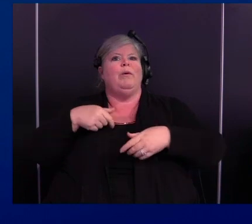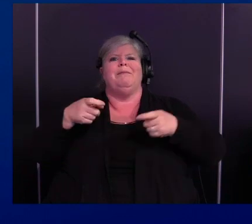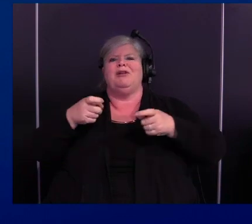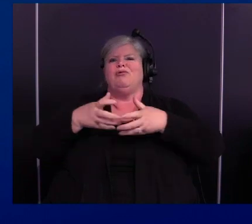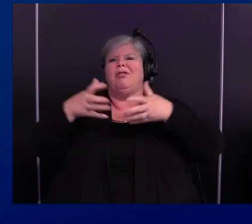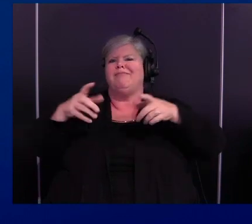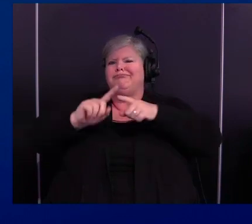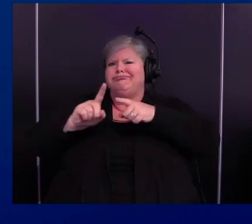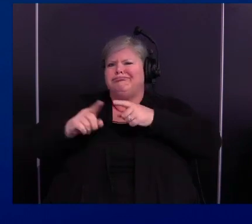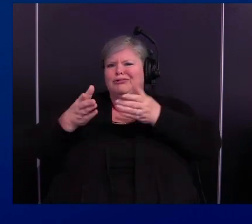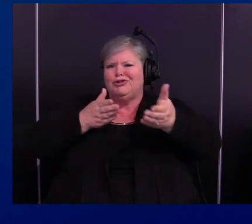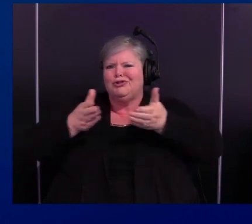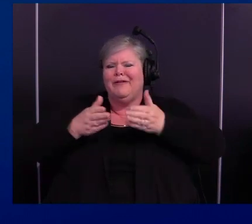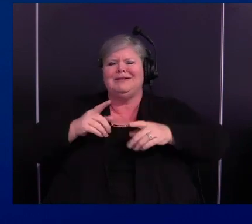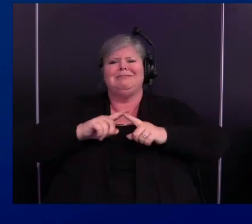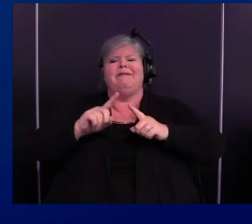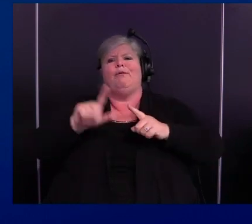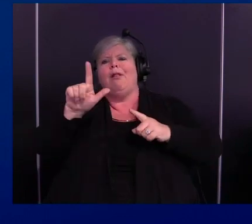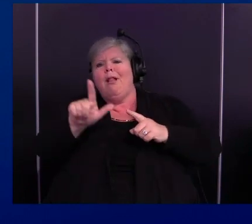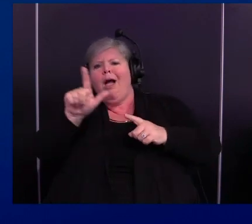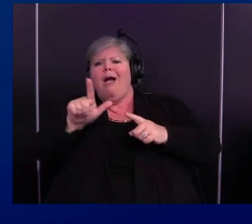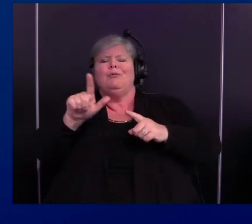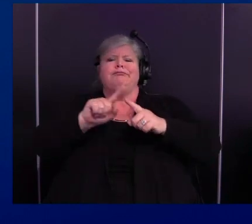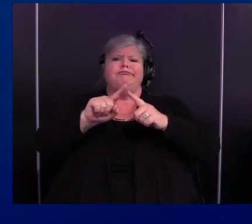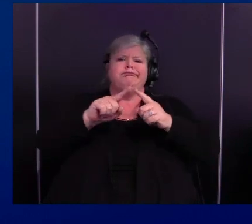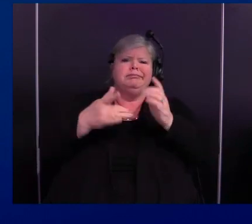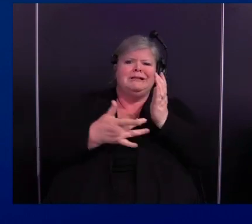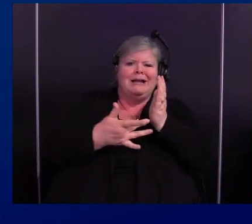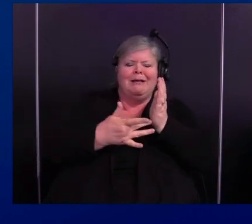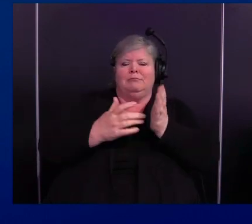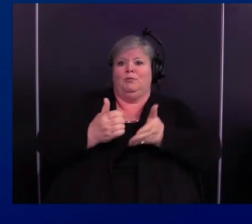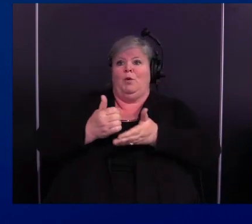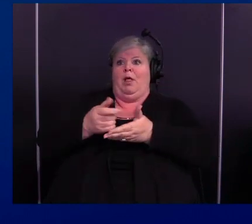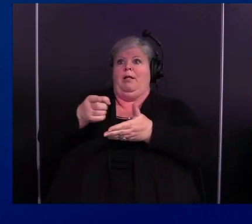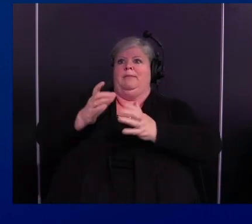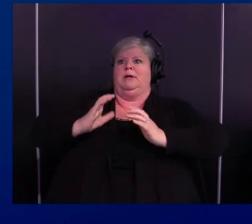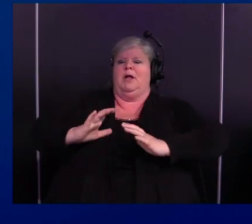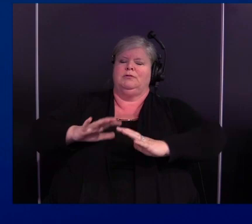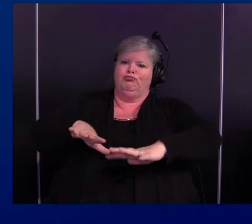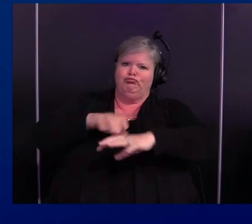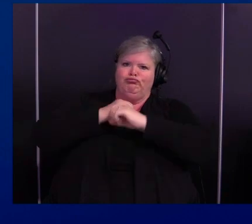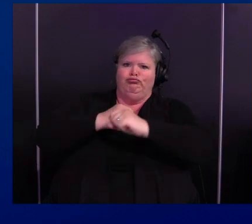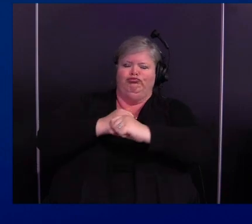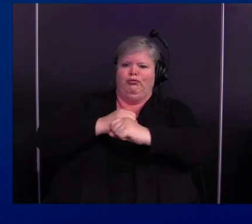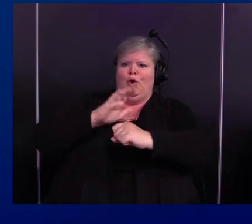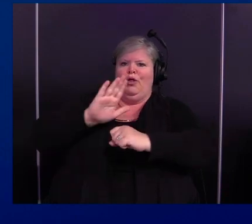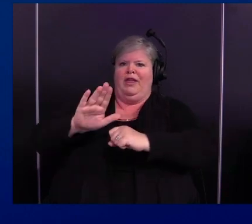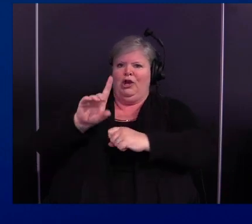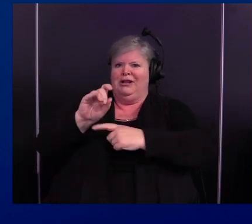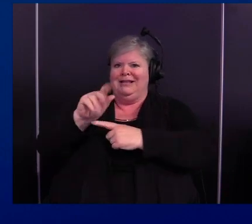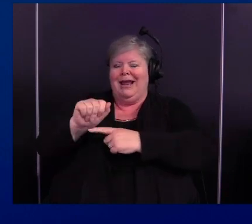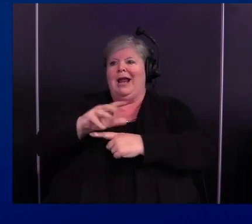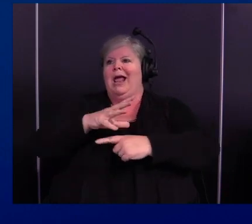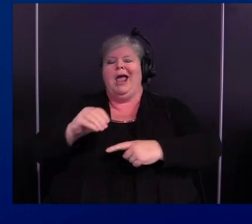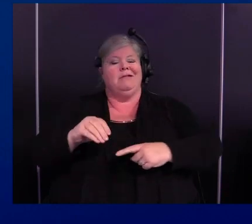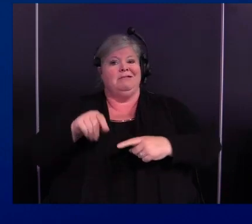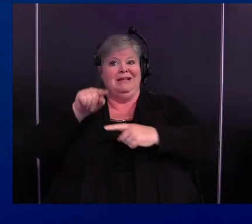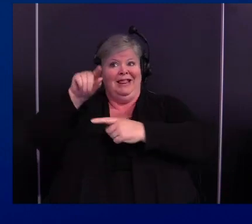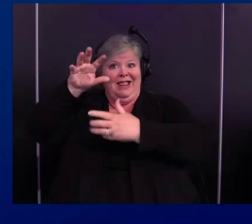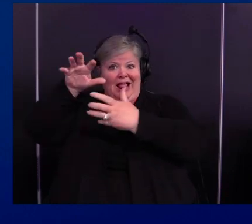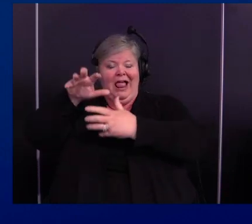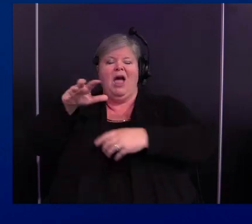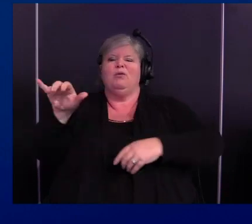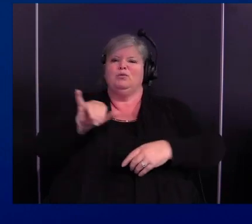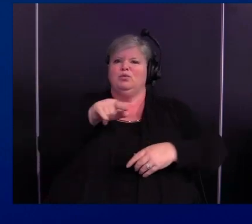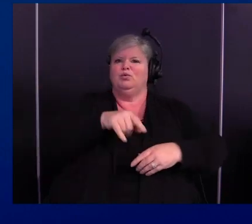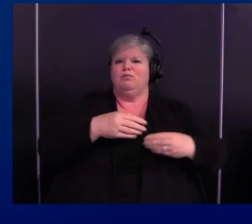services and underlying libraries and technologies to help customers secure their data, both in the cloud and on-premise. Been at AWS for a little